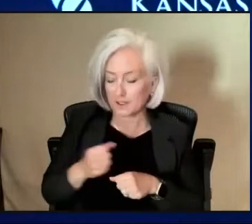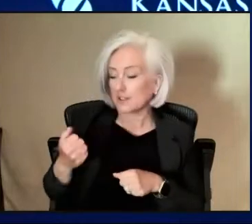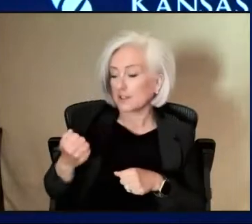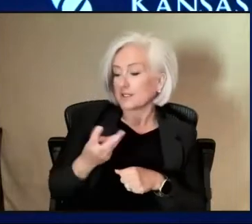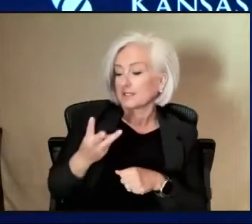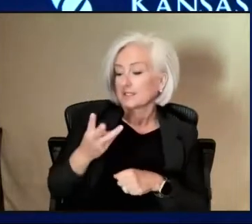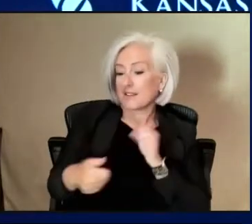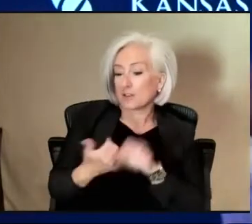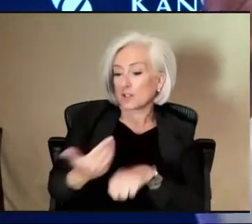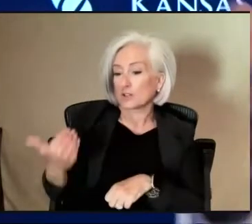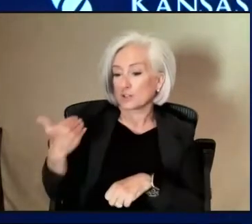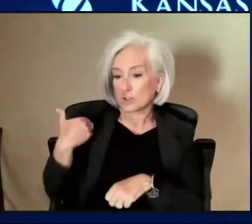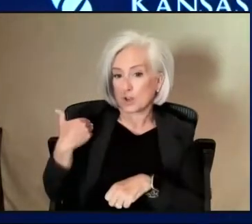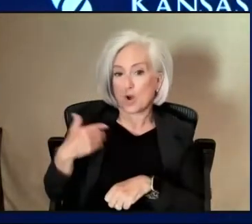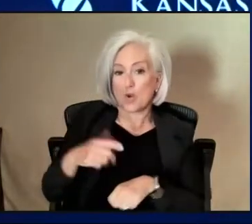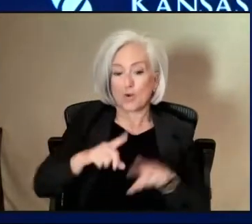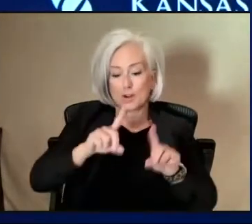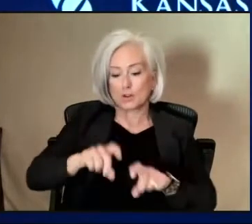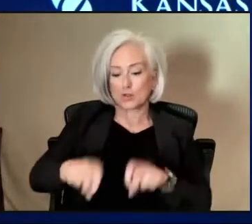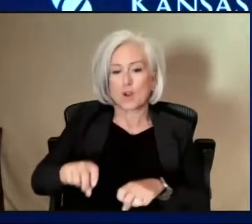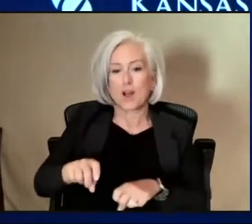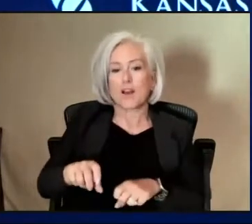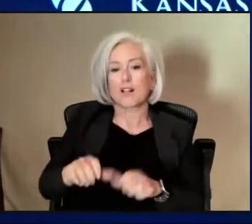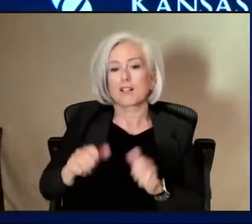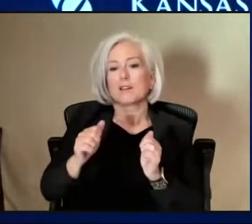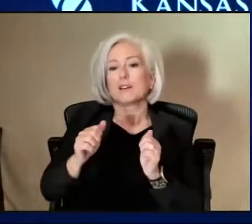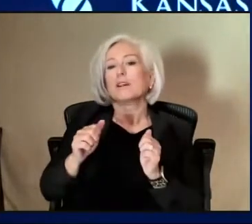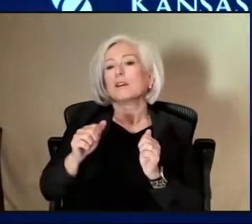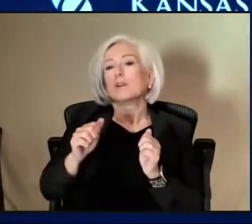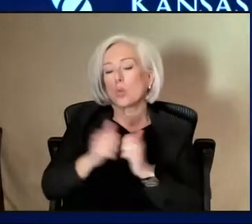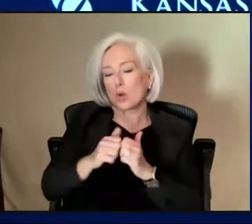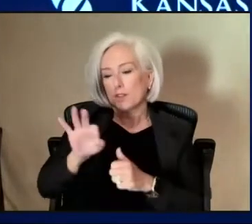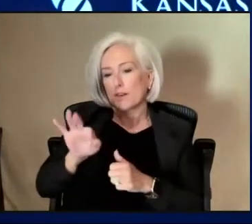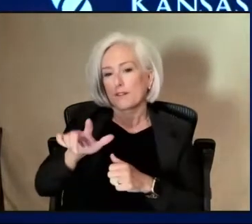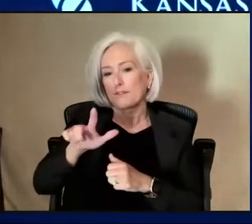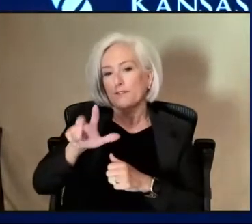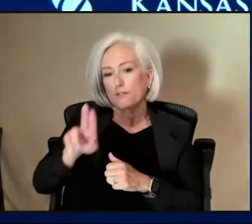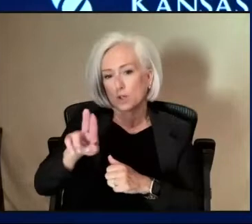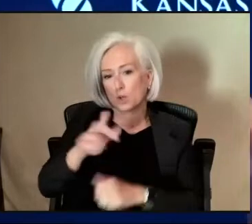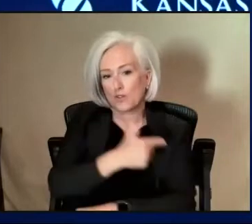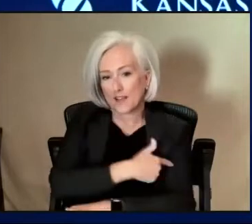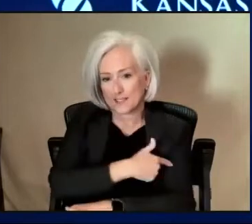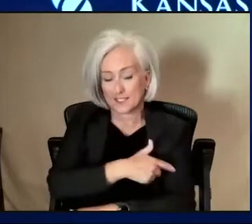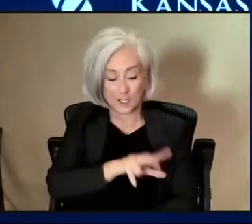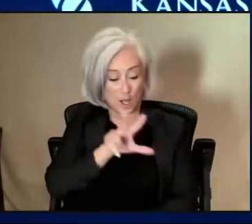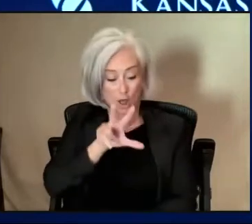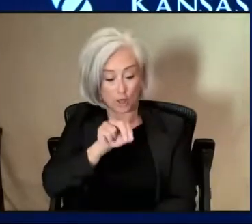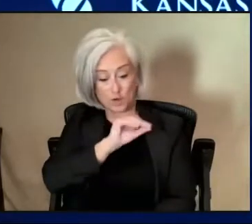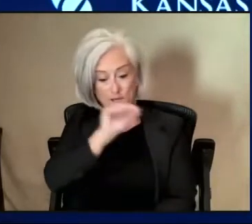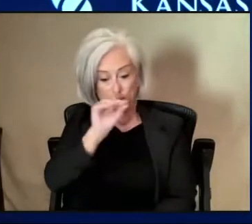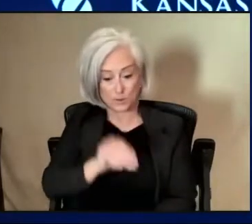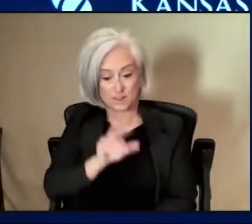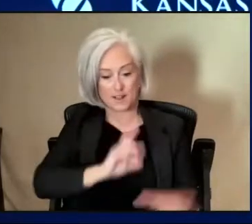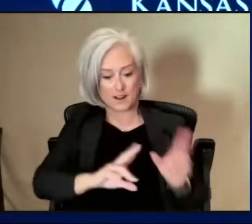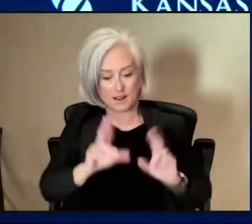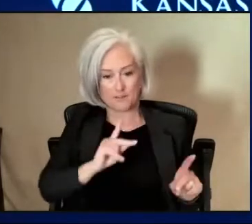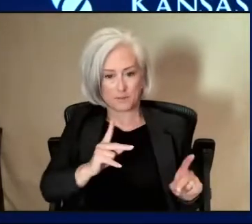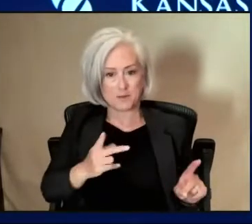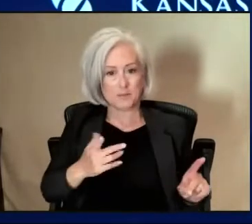vaccine. 30% of them thought they got the vaccine, got side effects, thought they